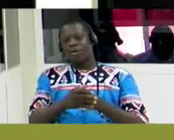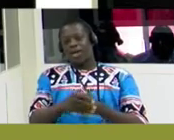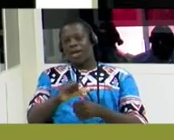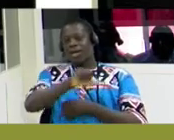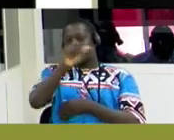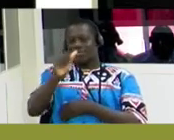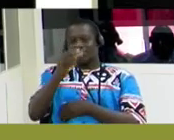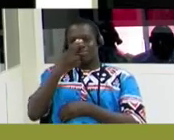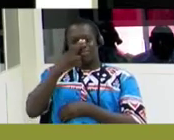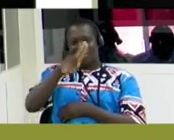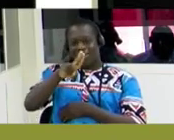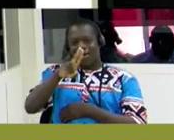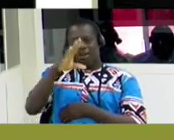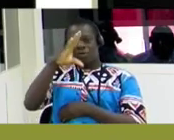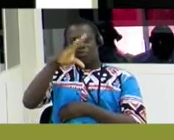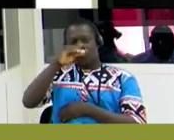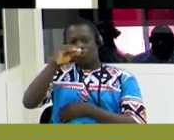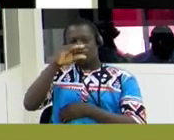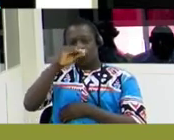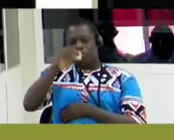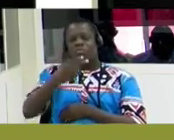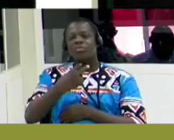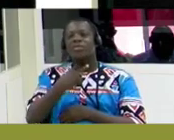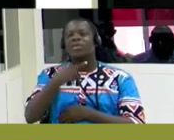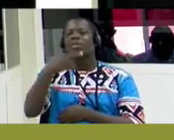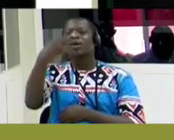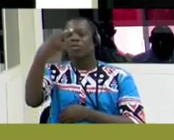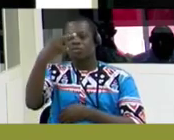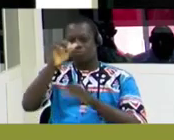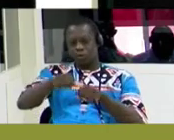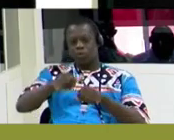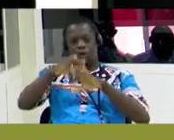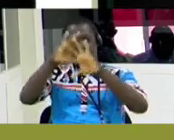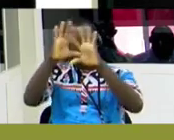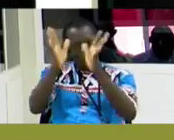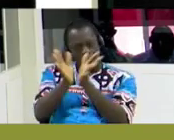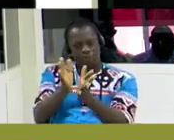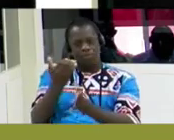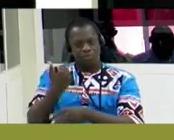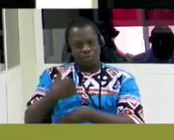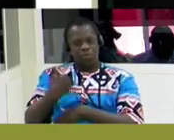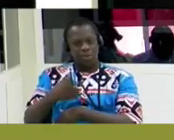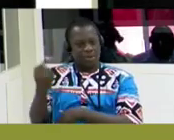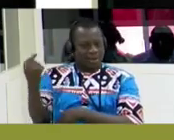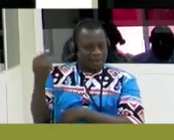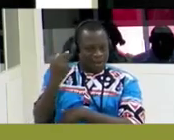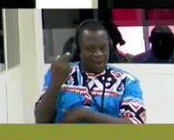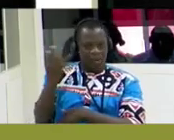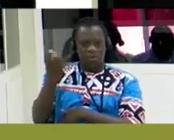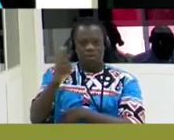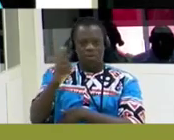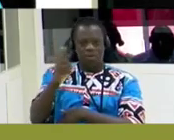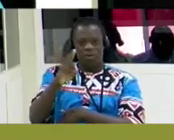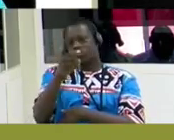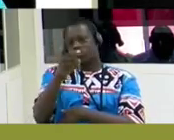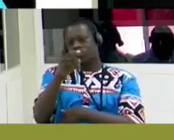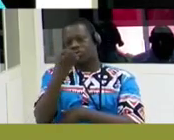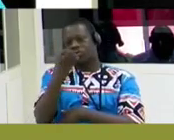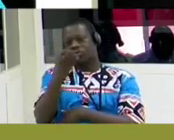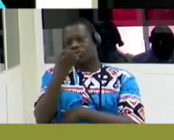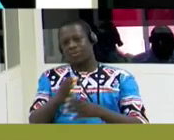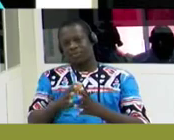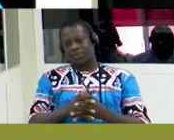and try to speak up so that we can all hear what you're saying.